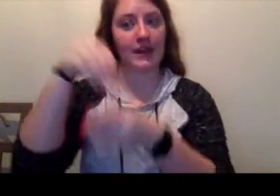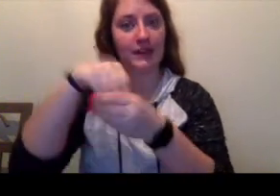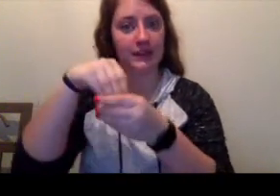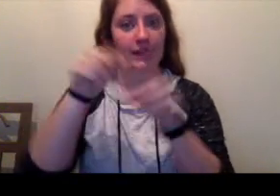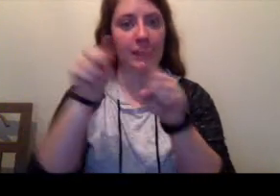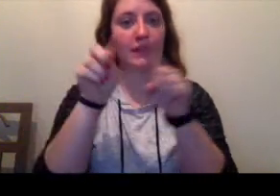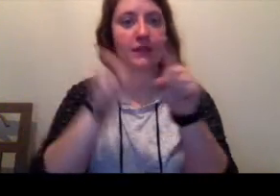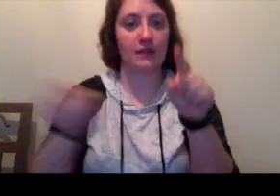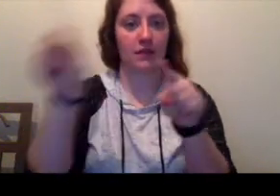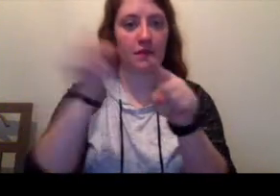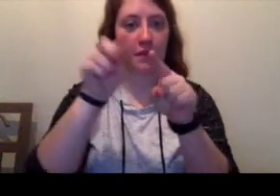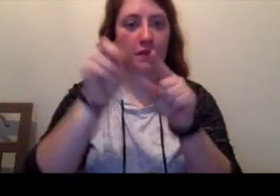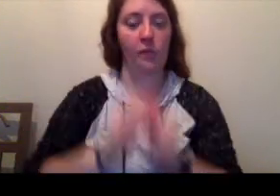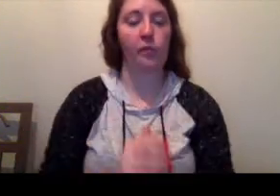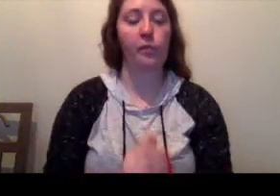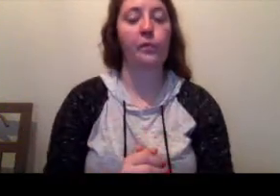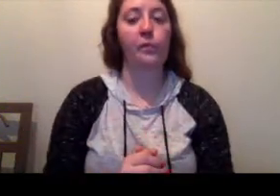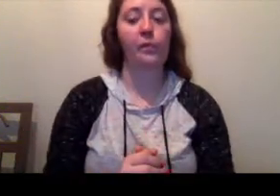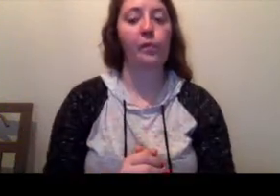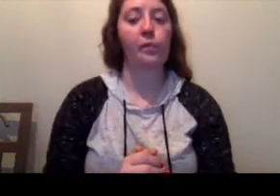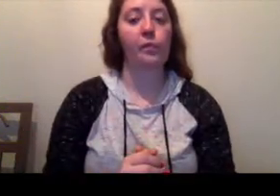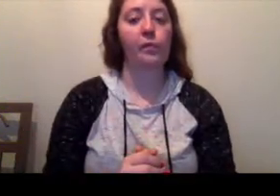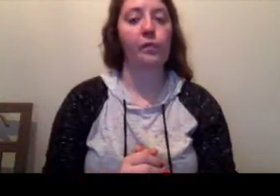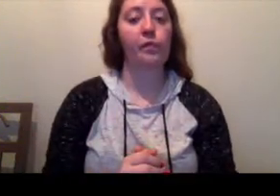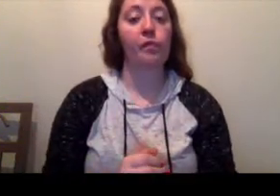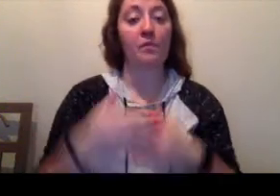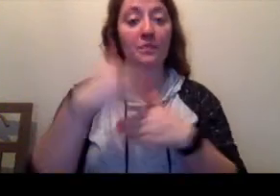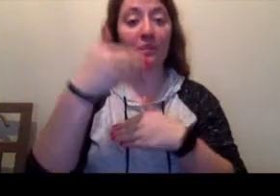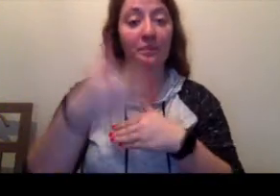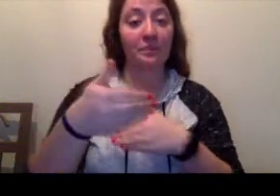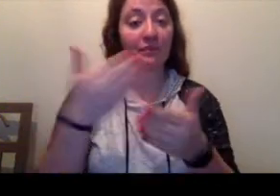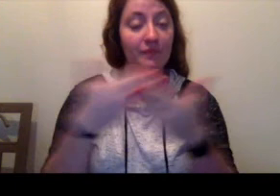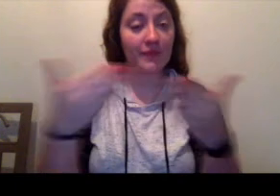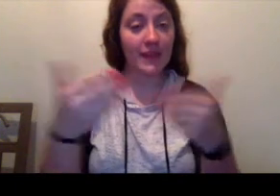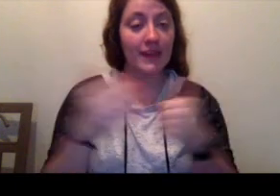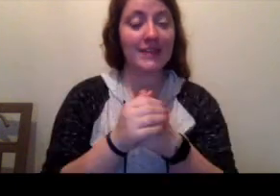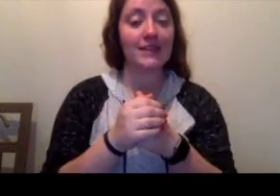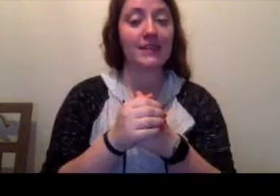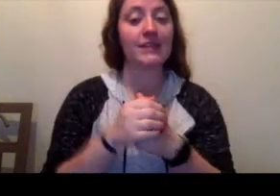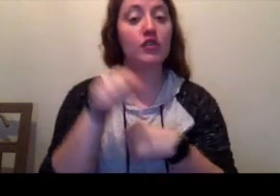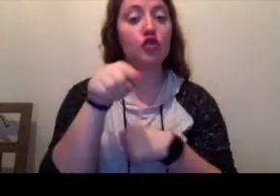bubble. The next thing with concept mapping is you are going to